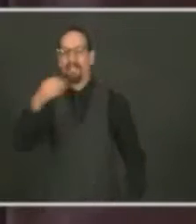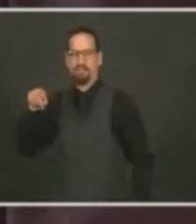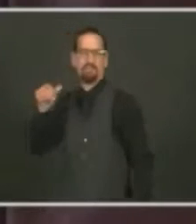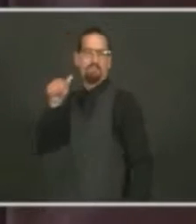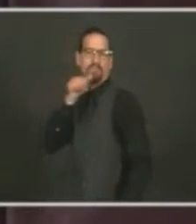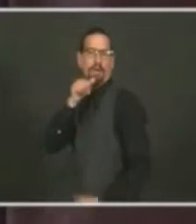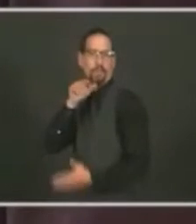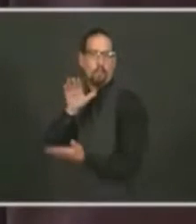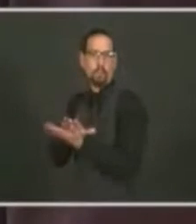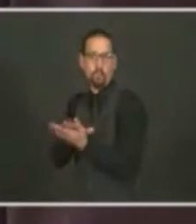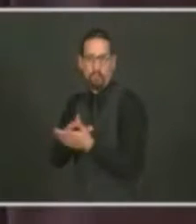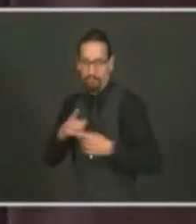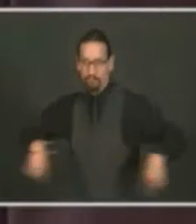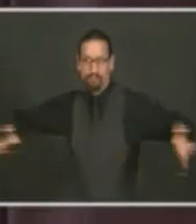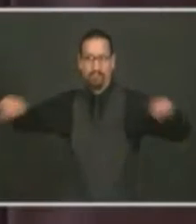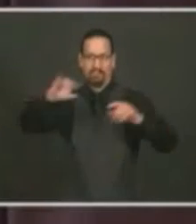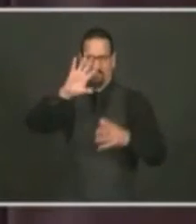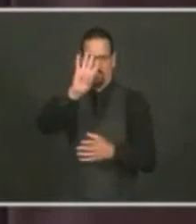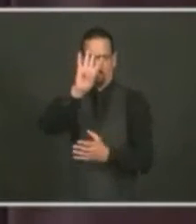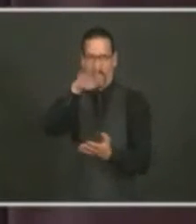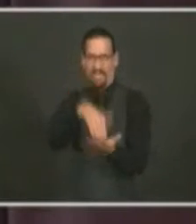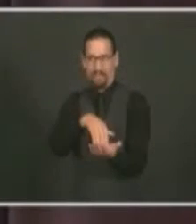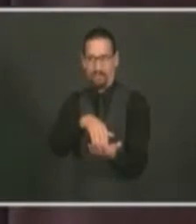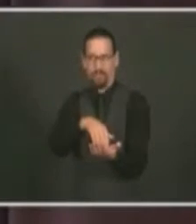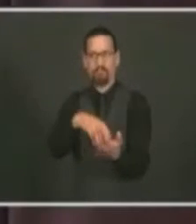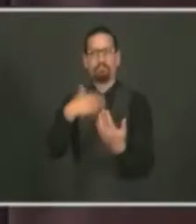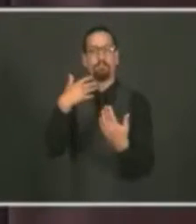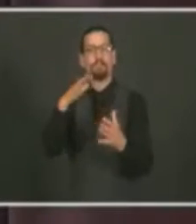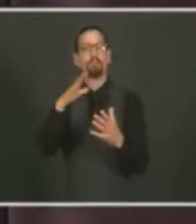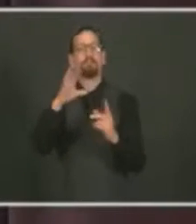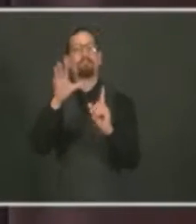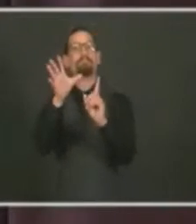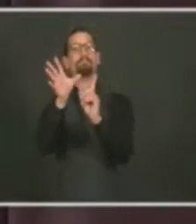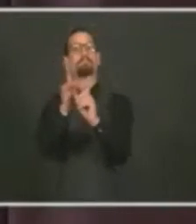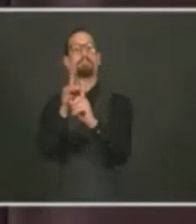Of those, we've identified 60 positive